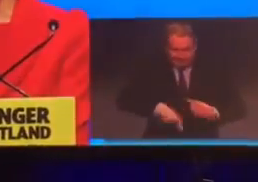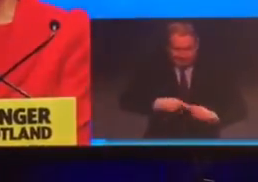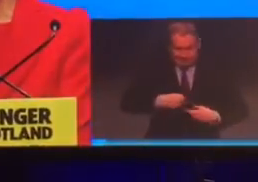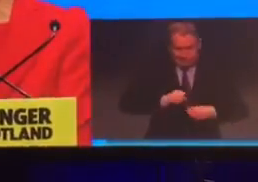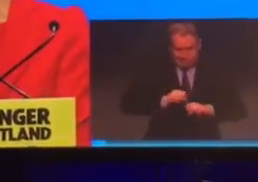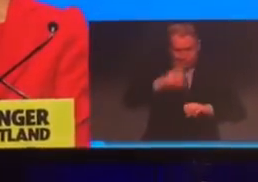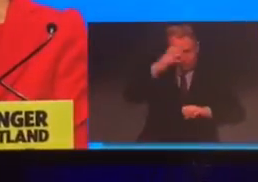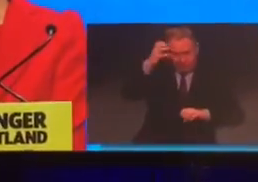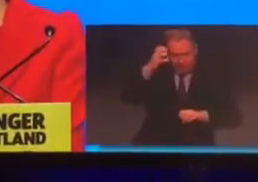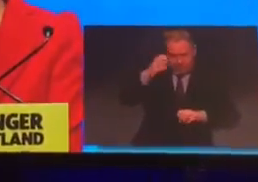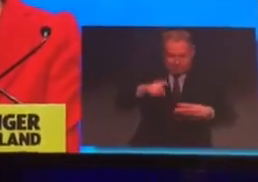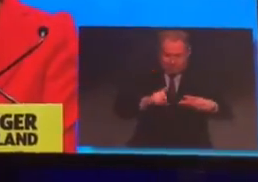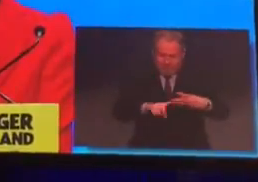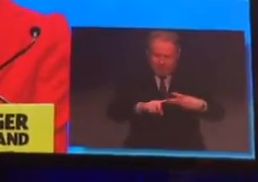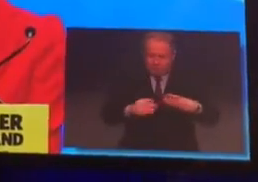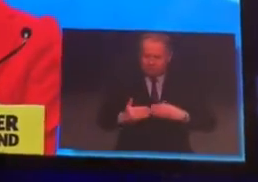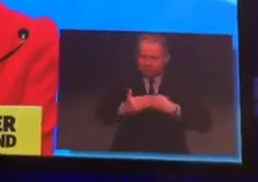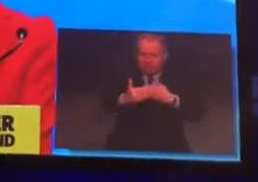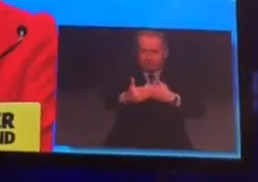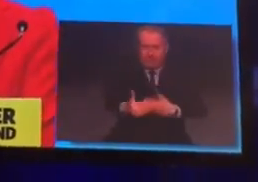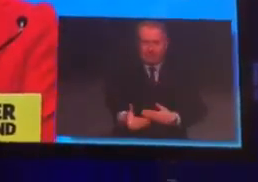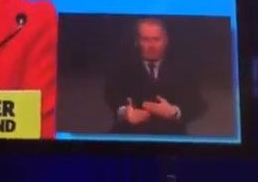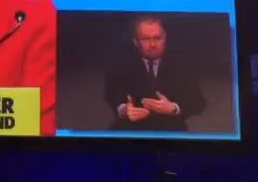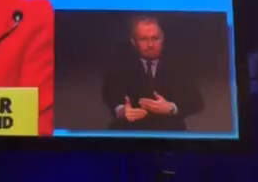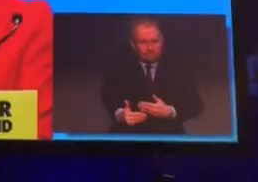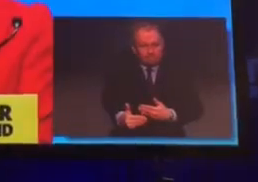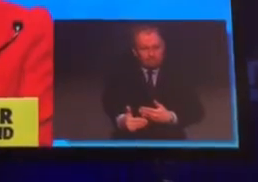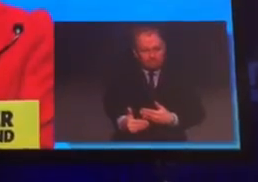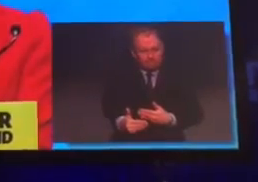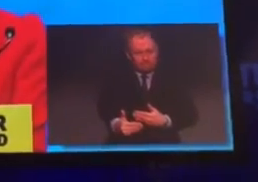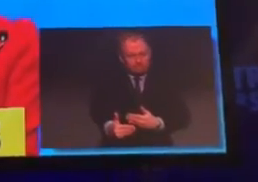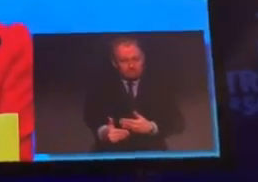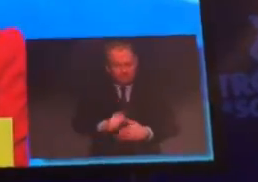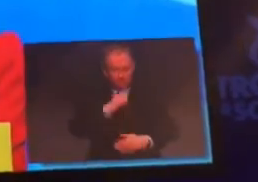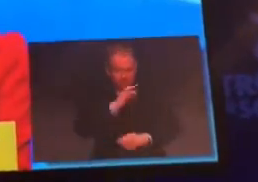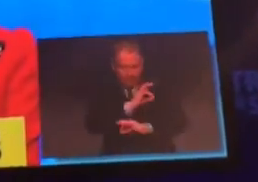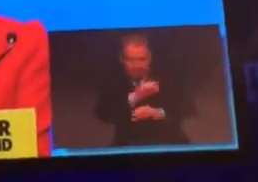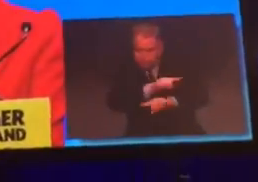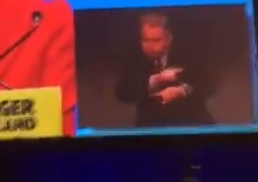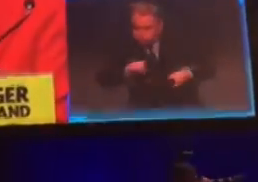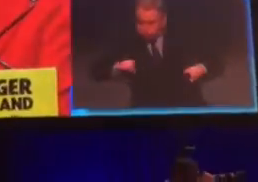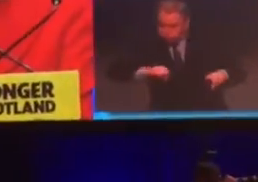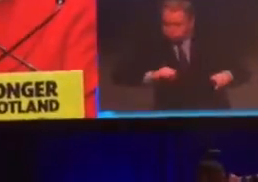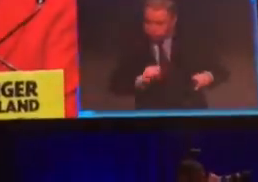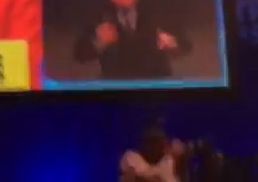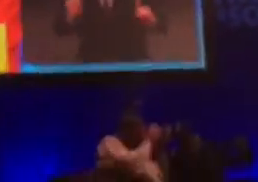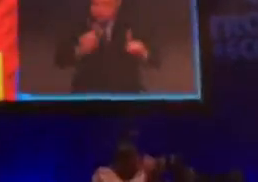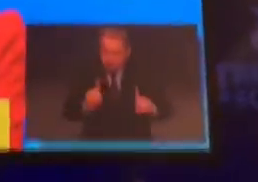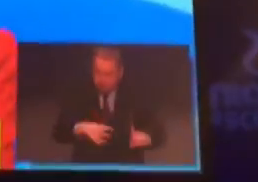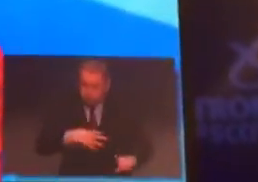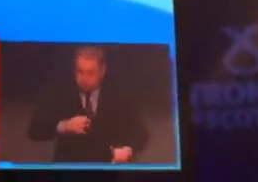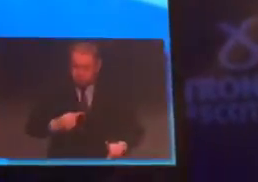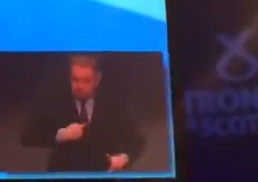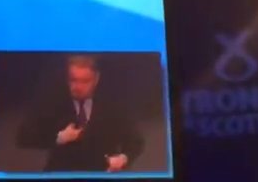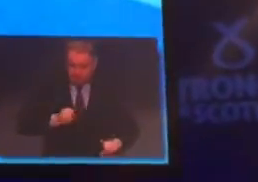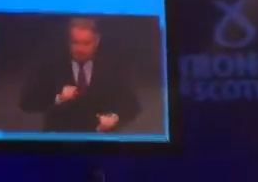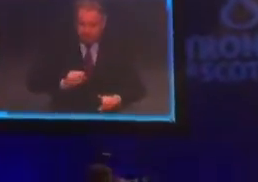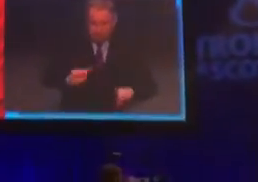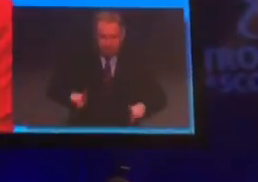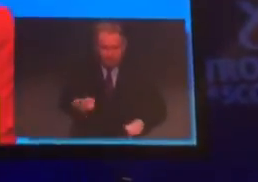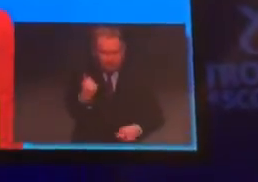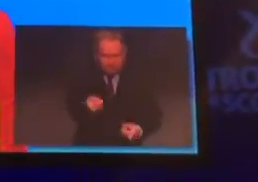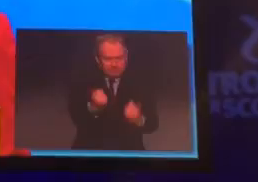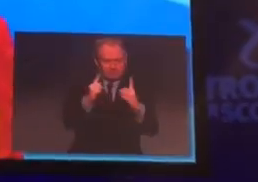for a 3rd consecutive term, and I will ask you to choose me to be your First